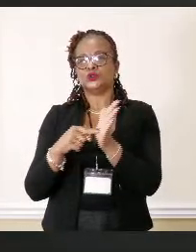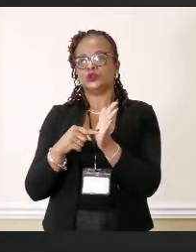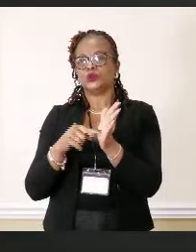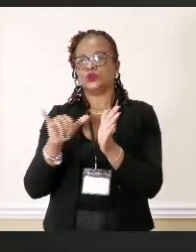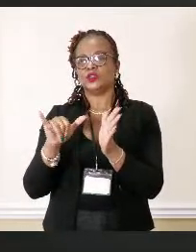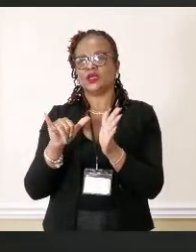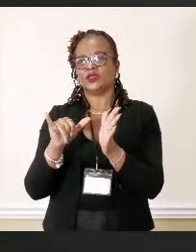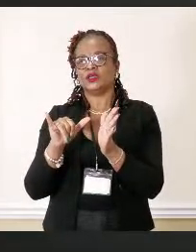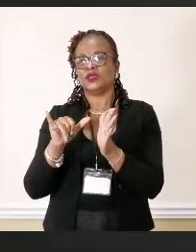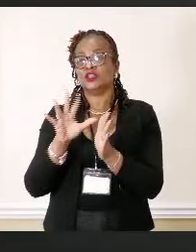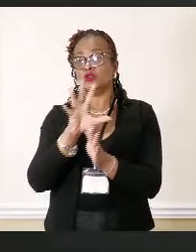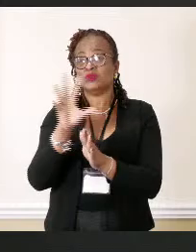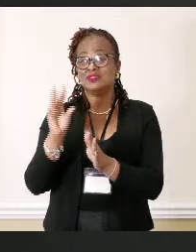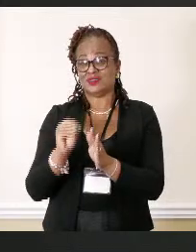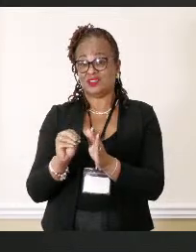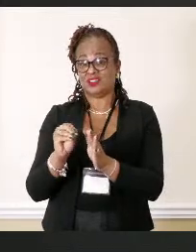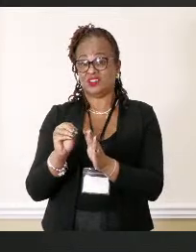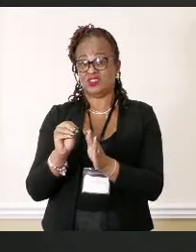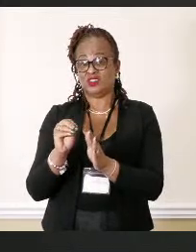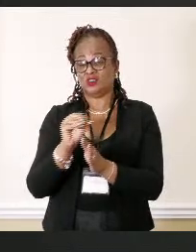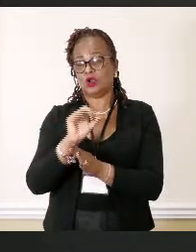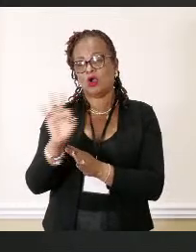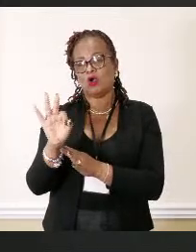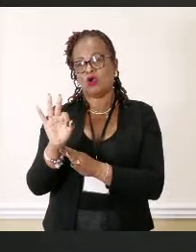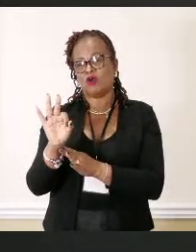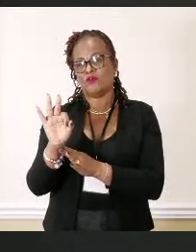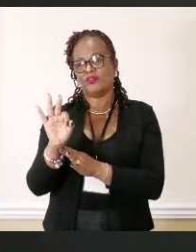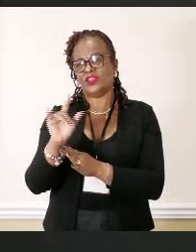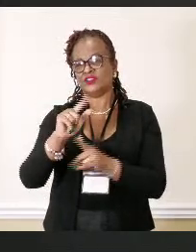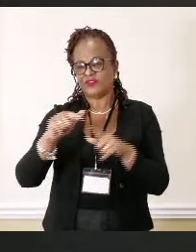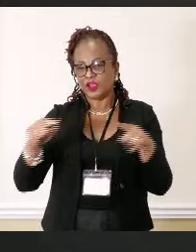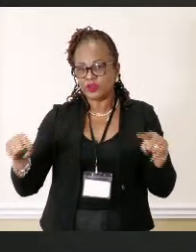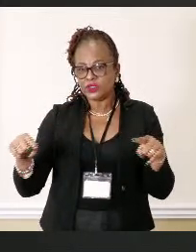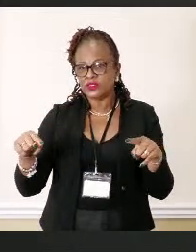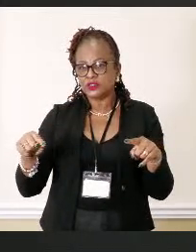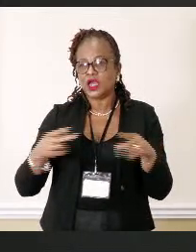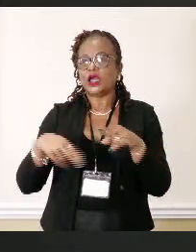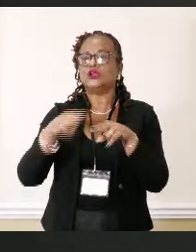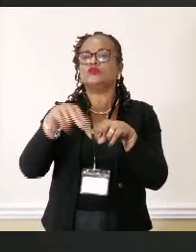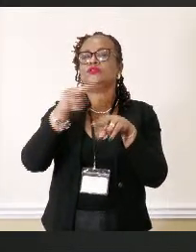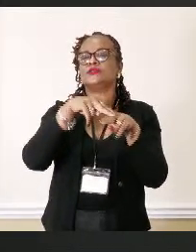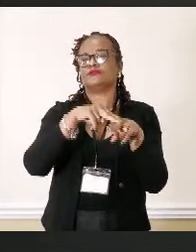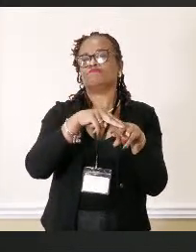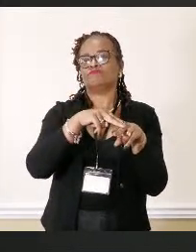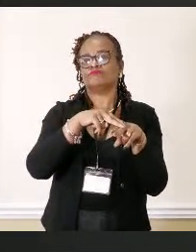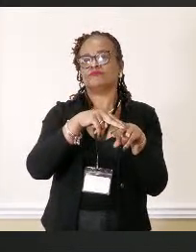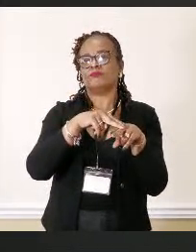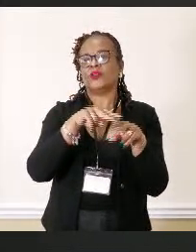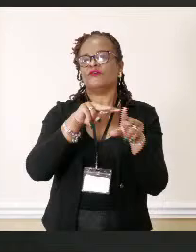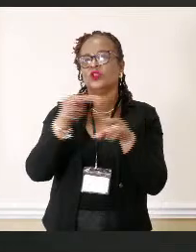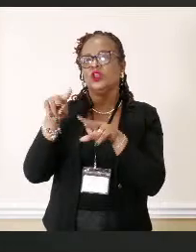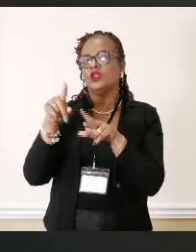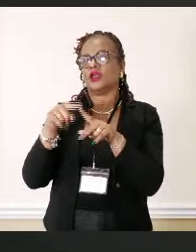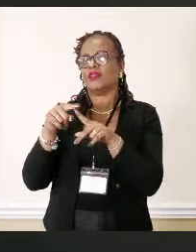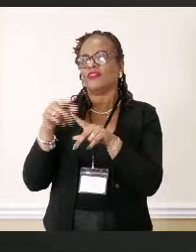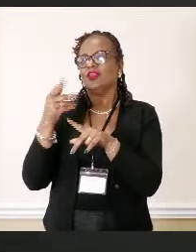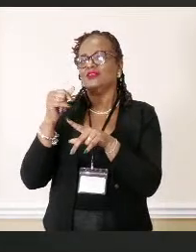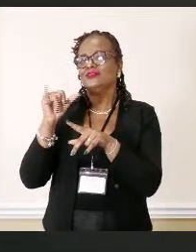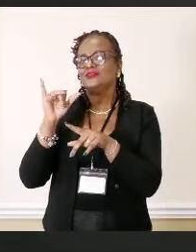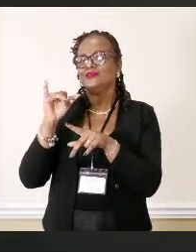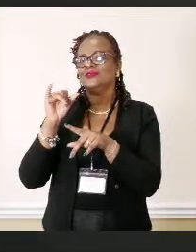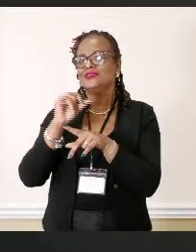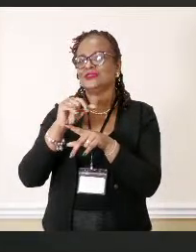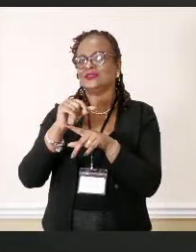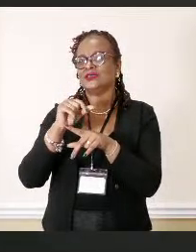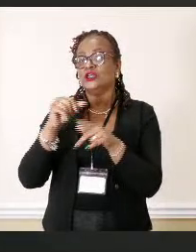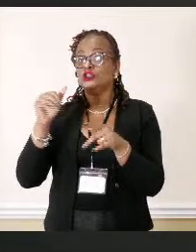the percentage of these variants is increasing. If you look at this slide,